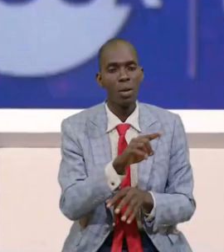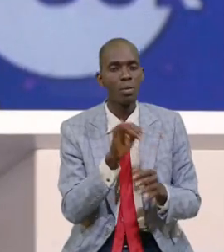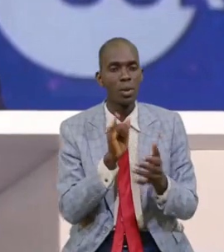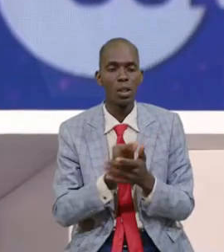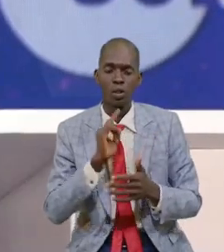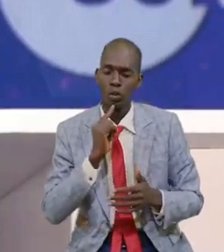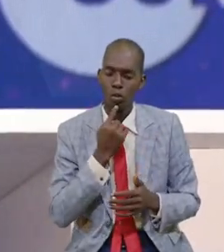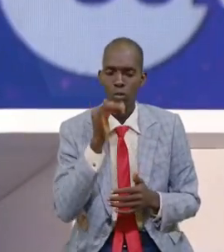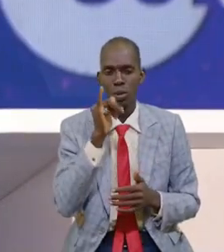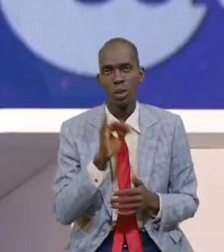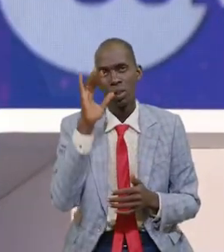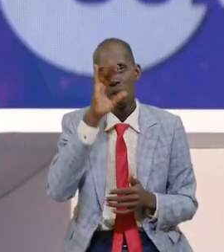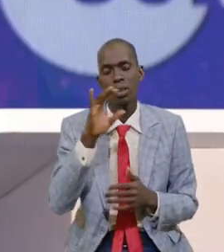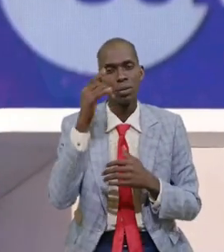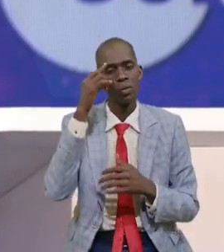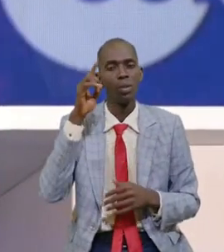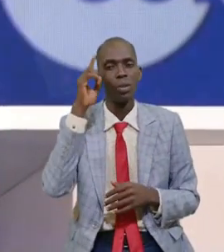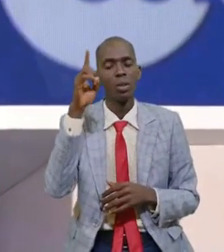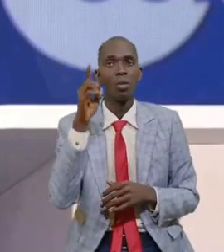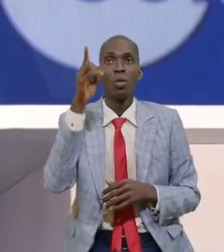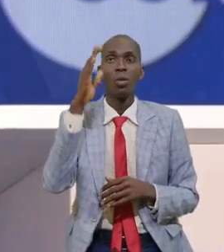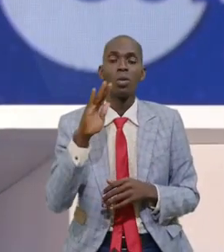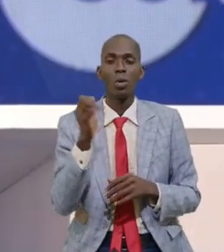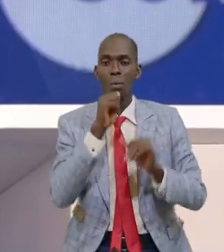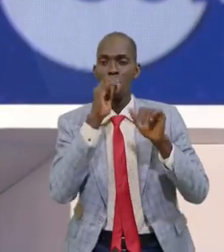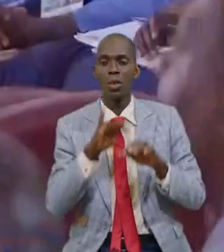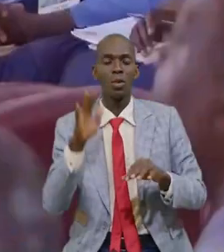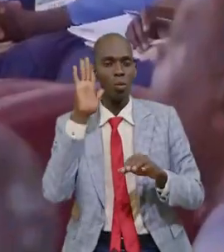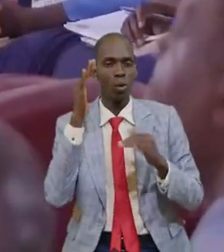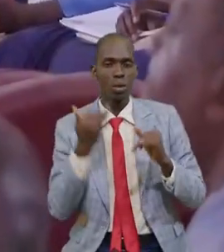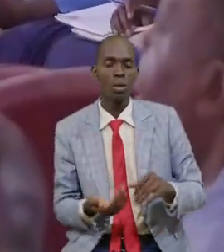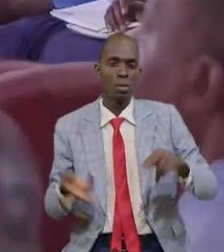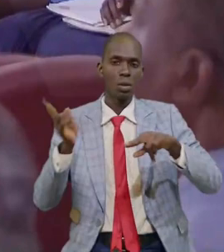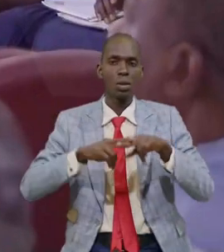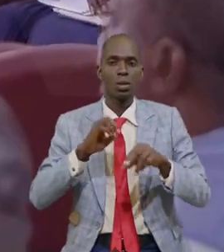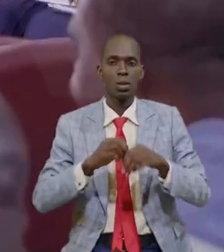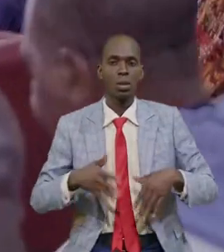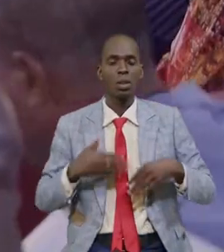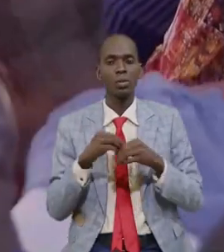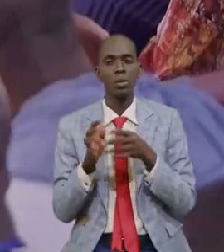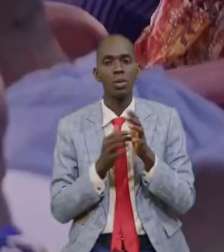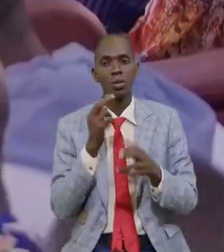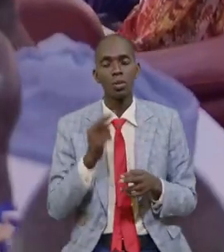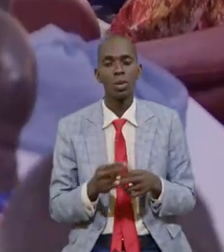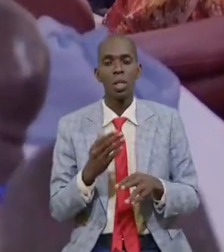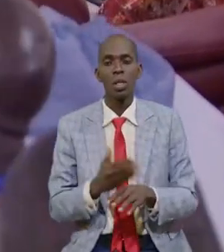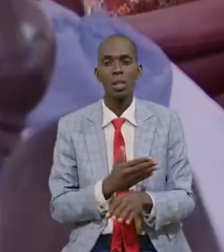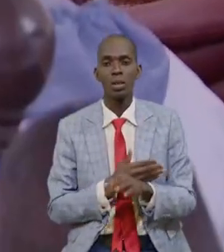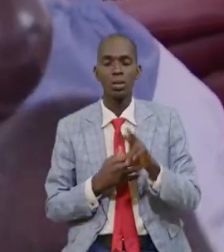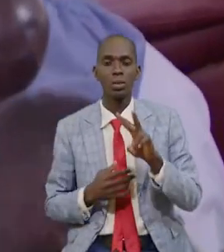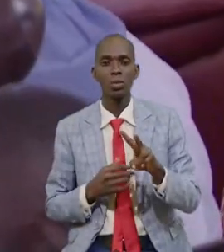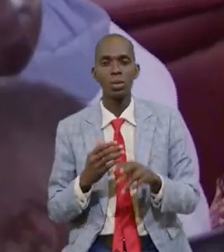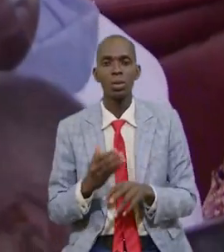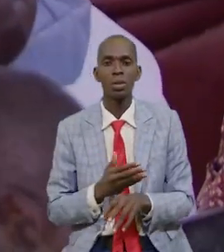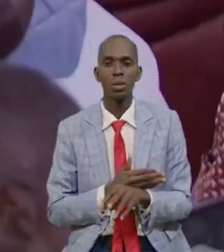diligently seek him. God's blessing will now multiply in your life. We're coming to number two. Number two